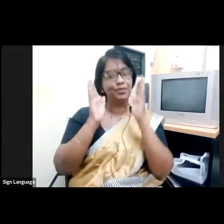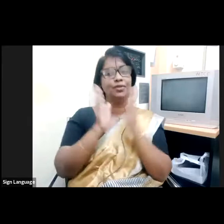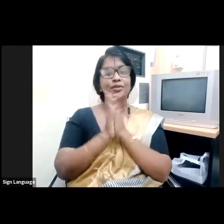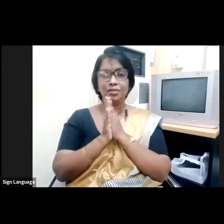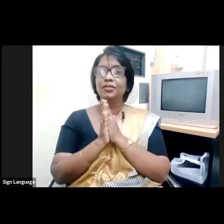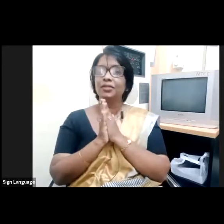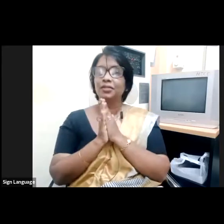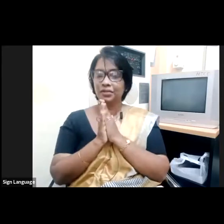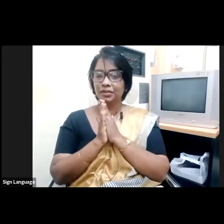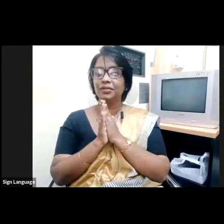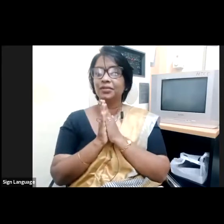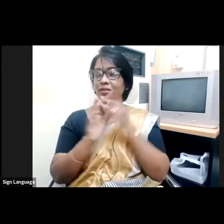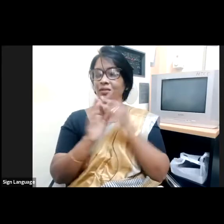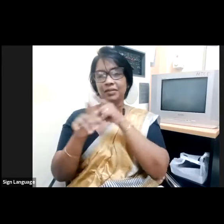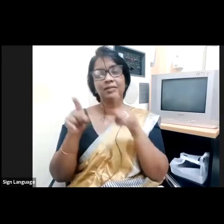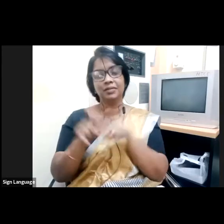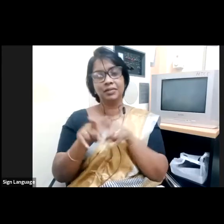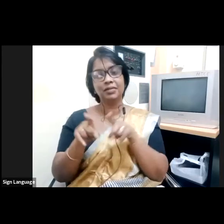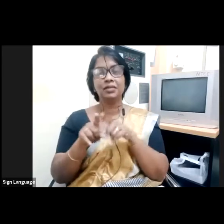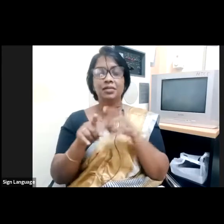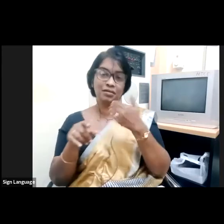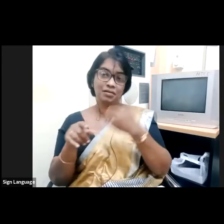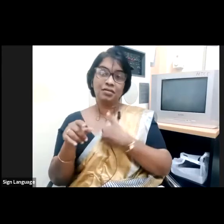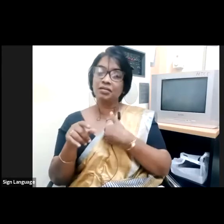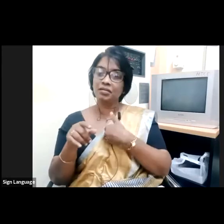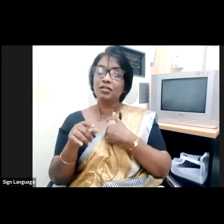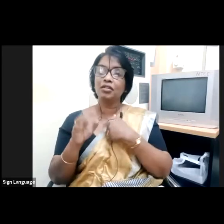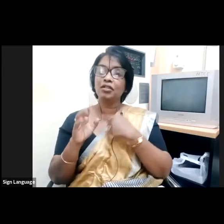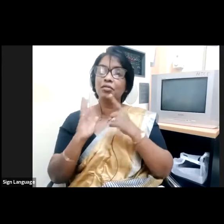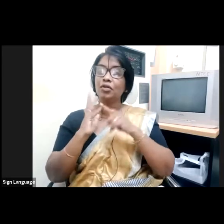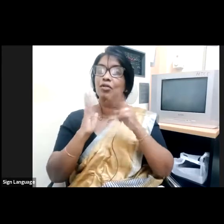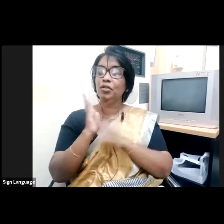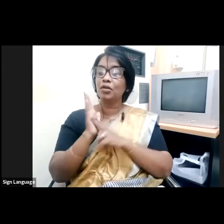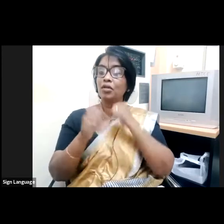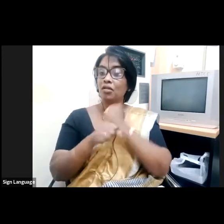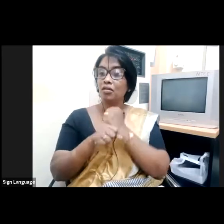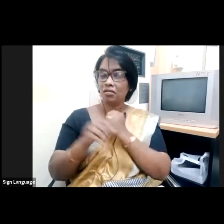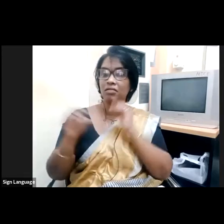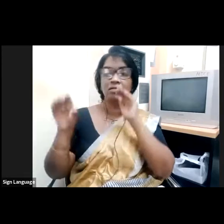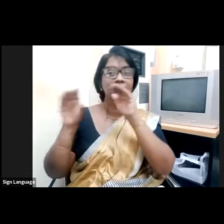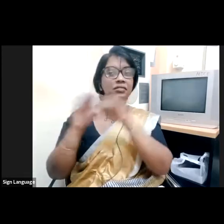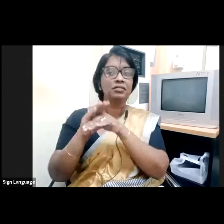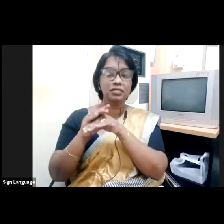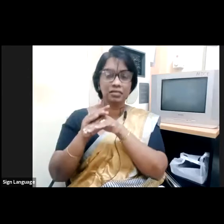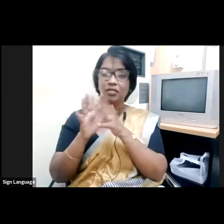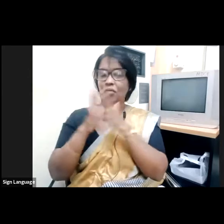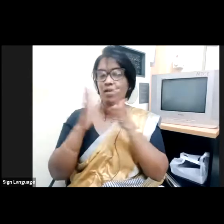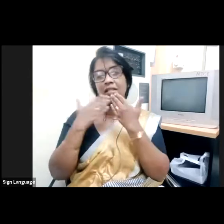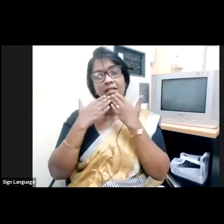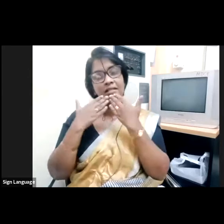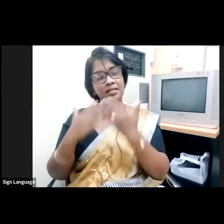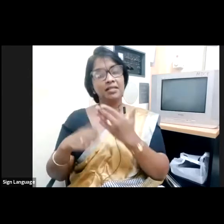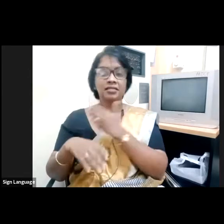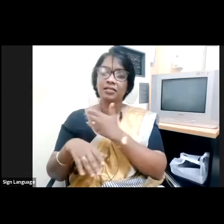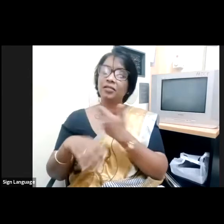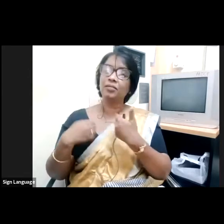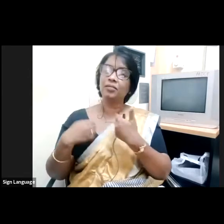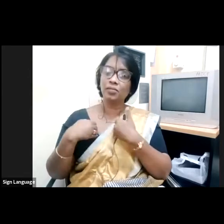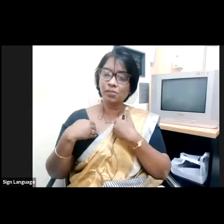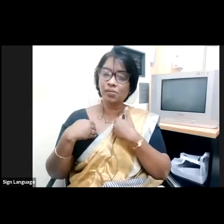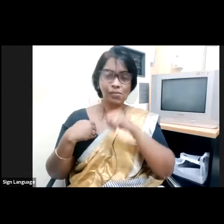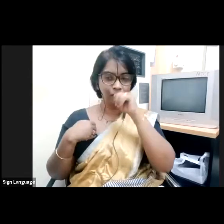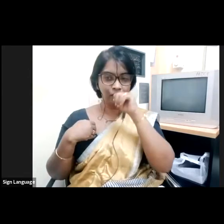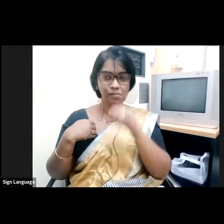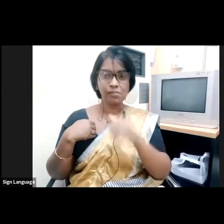appreciation also to UN Global Compact Sri Lanka for actually inviting me, relatively a newcomer or a new kid